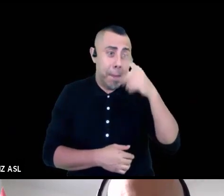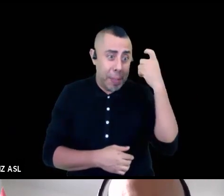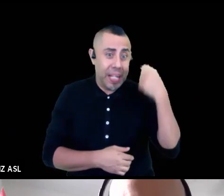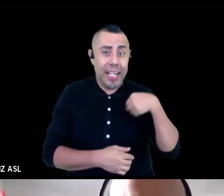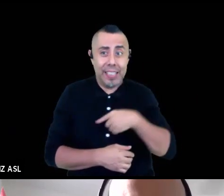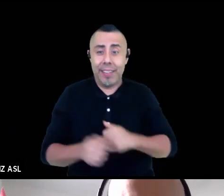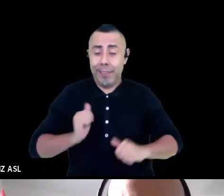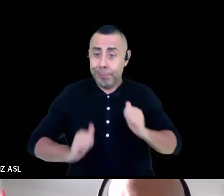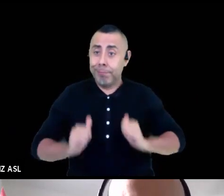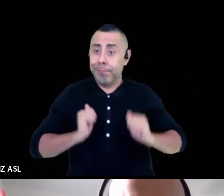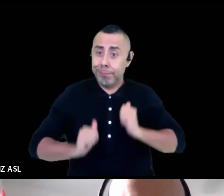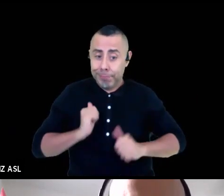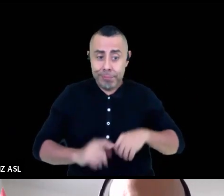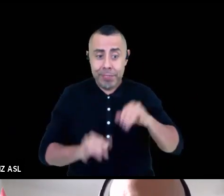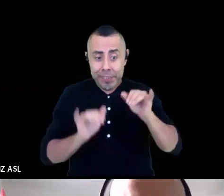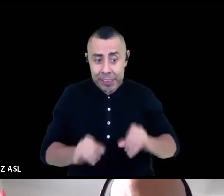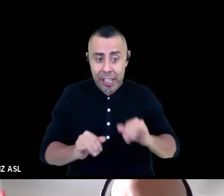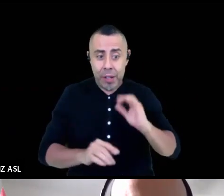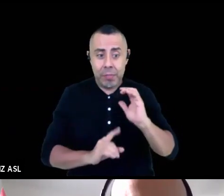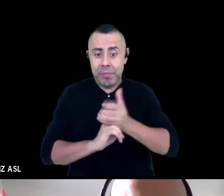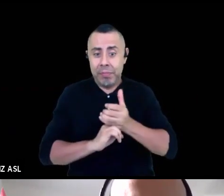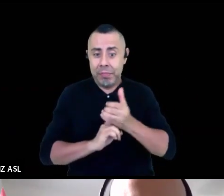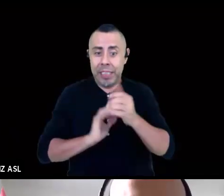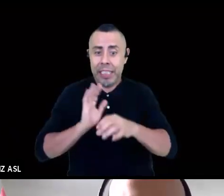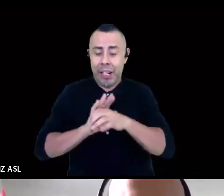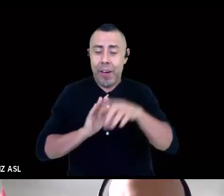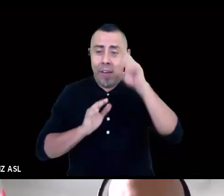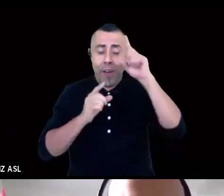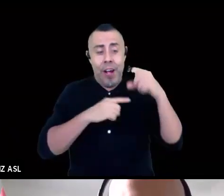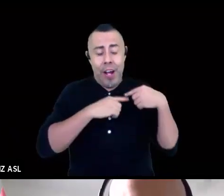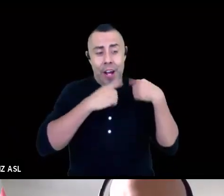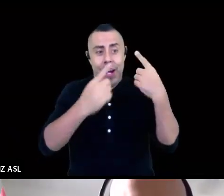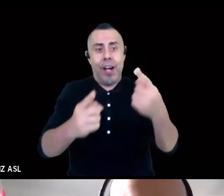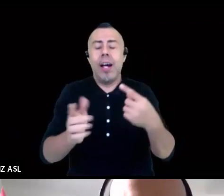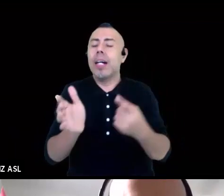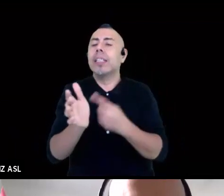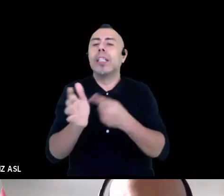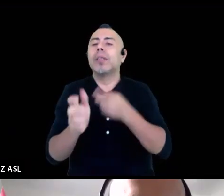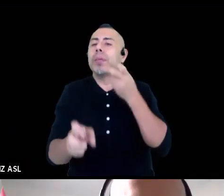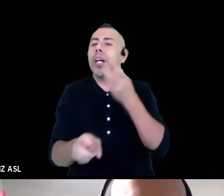it is hard to separate, you know, because they're all an amalgamation of the company and the